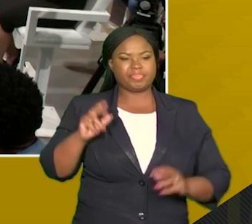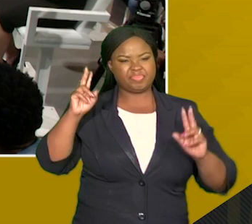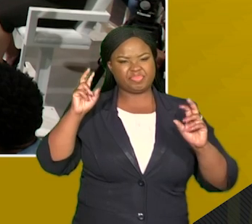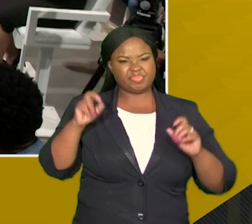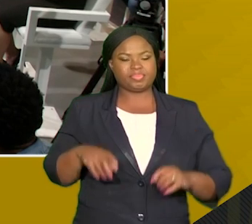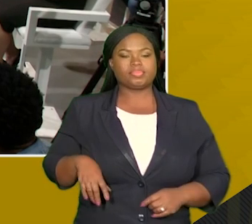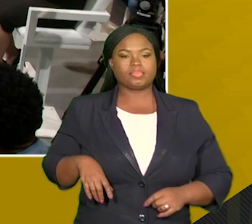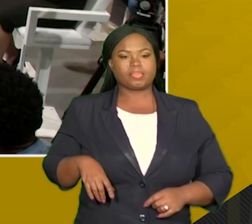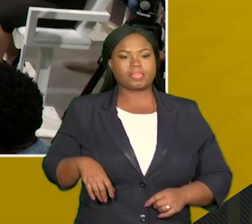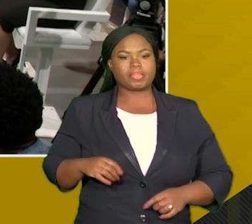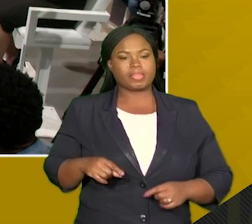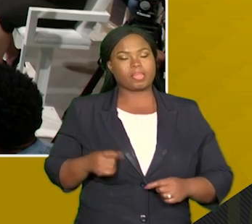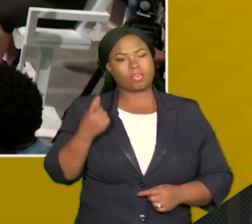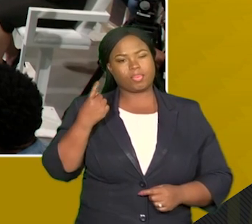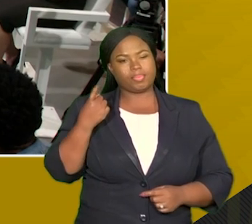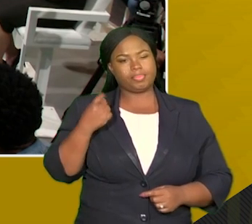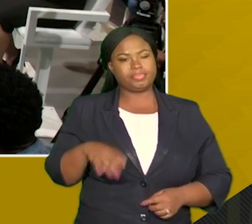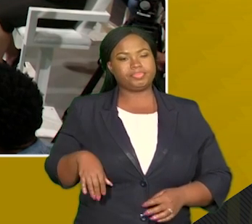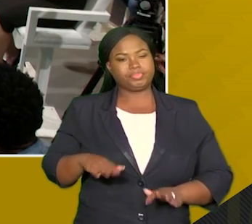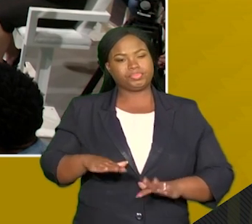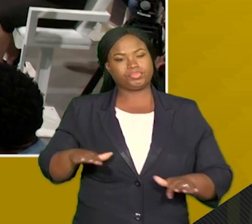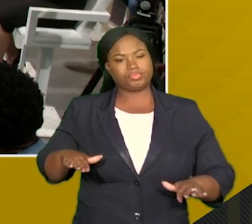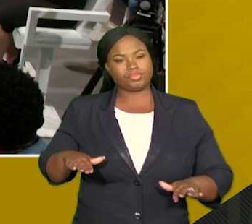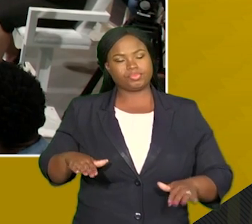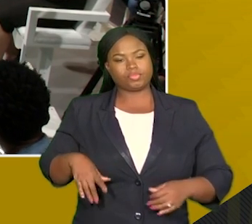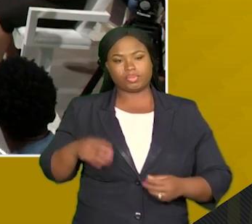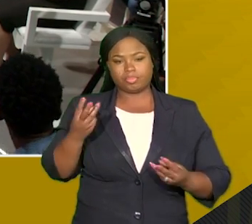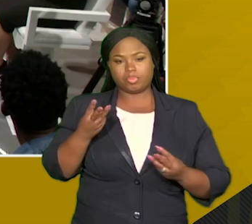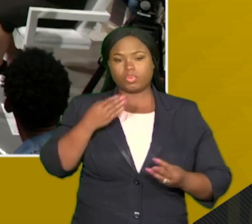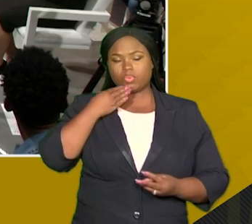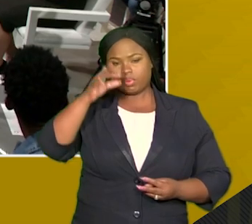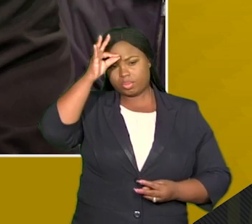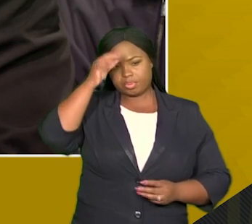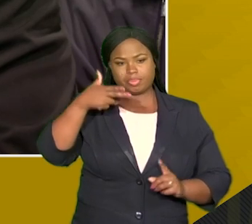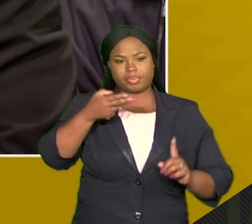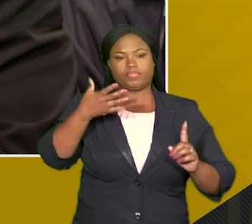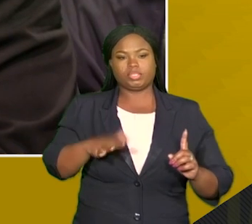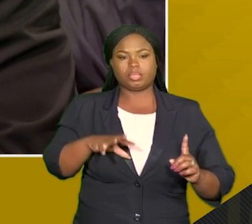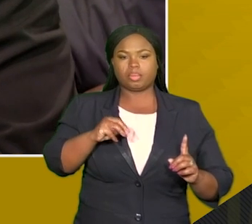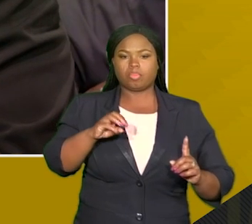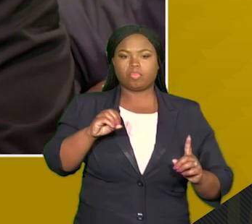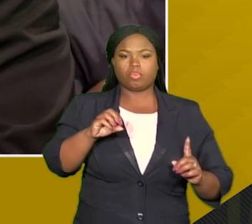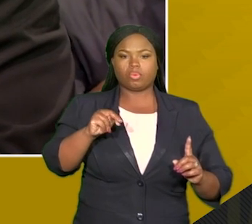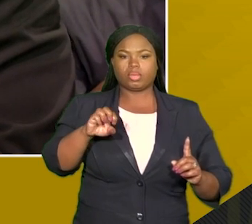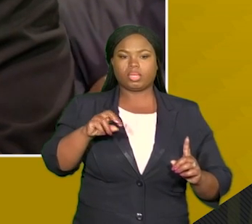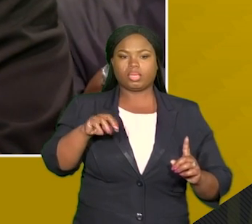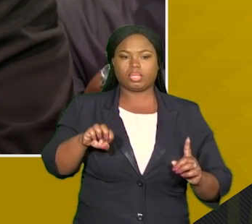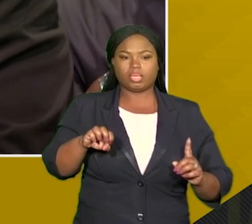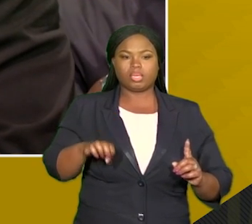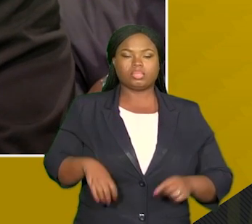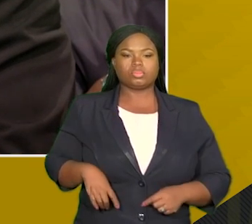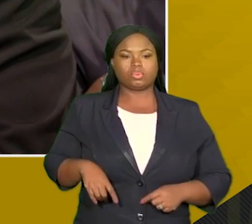any merits of it, one of the children of the officers killed, Warrant Officer Monene, is one of